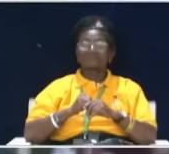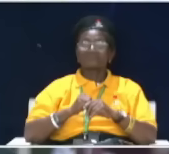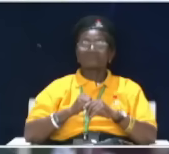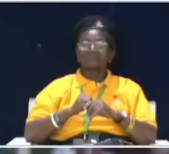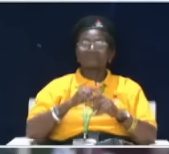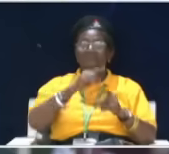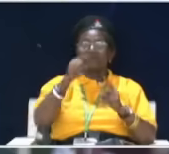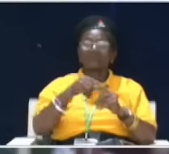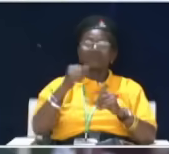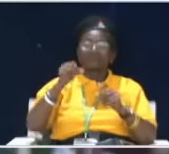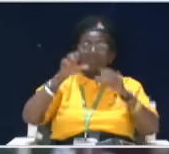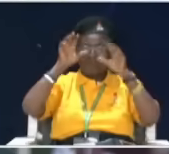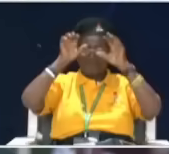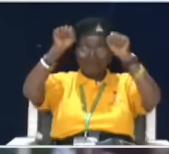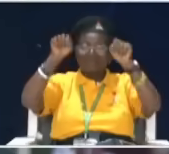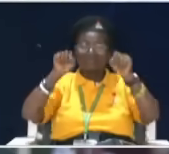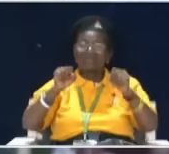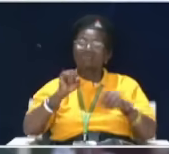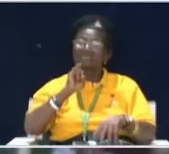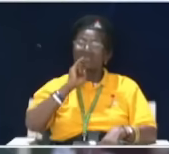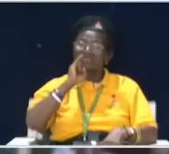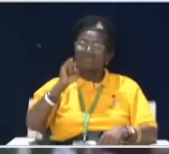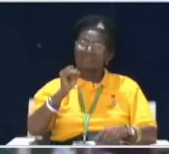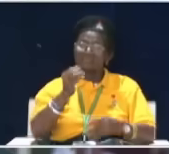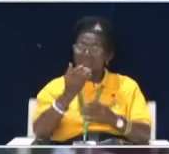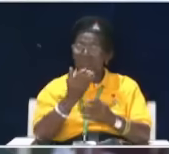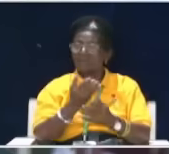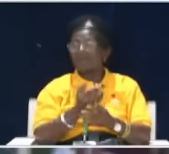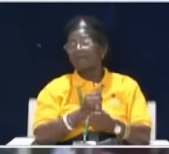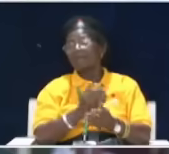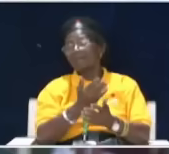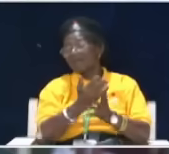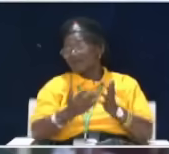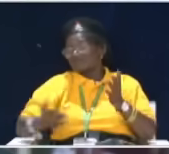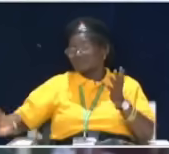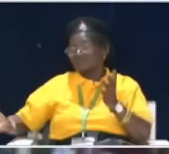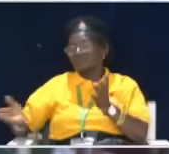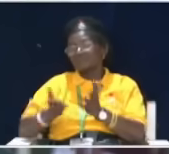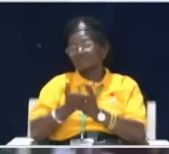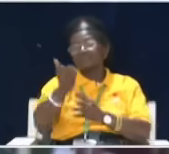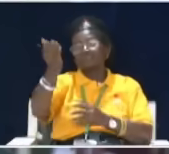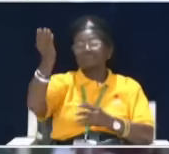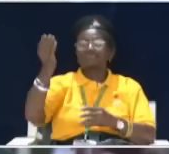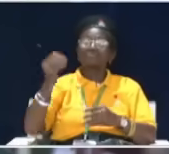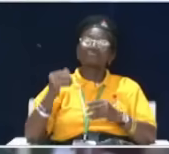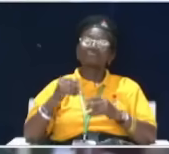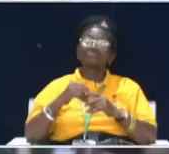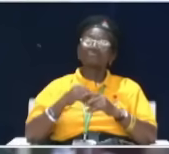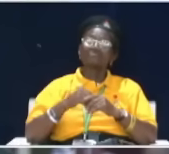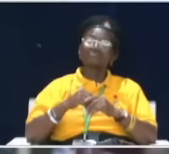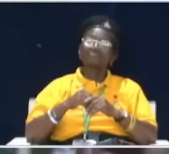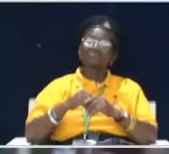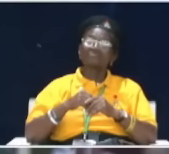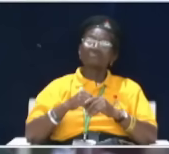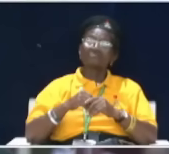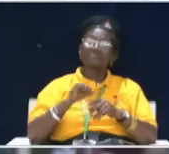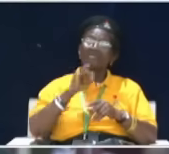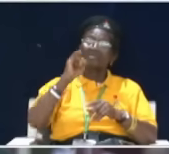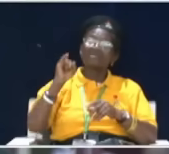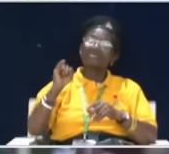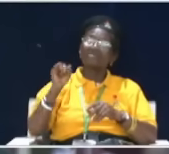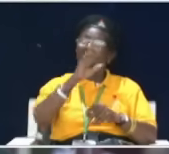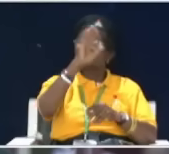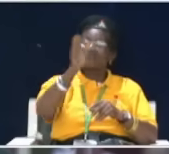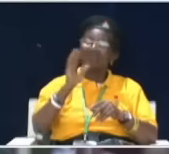When the president is passing through. Nigba ti are ba nkoja. There's never anything